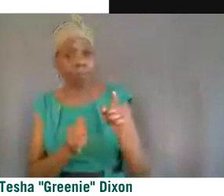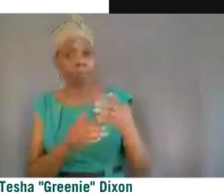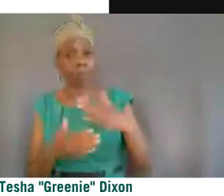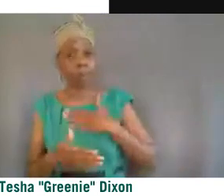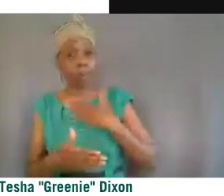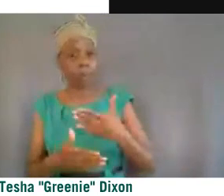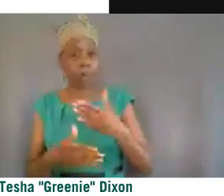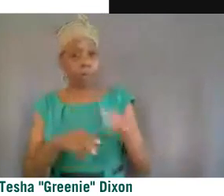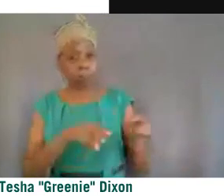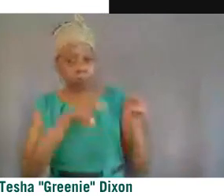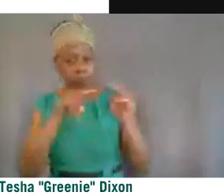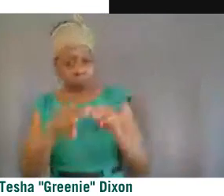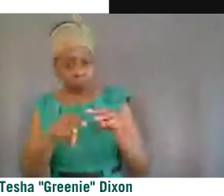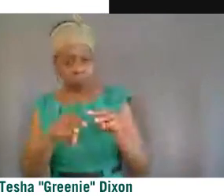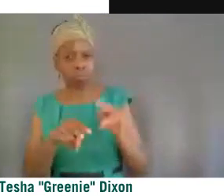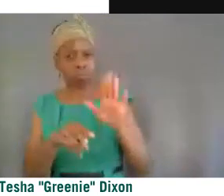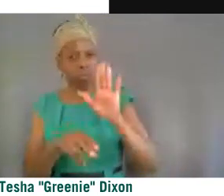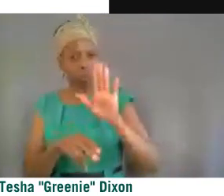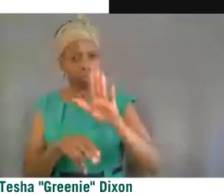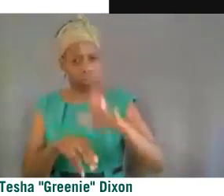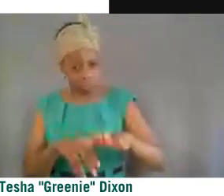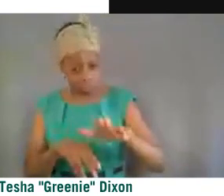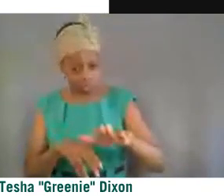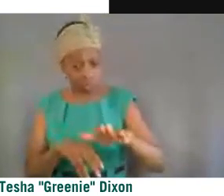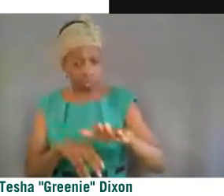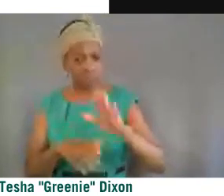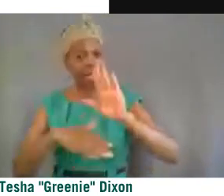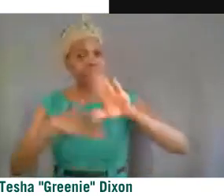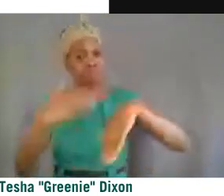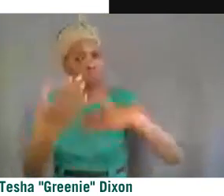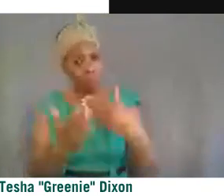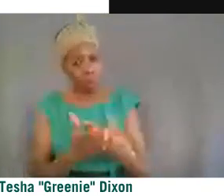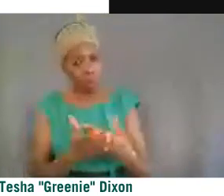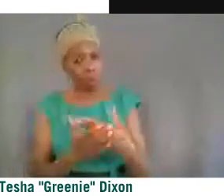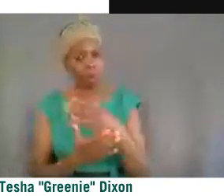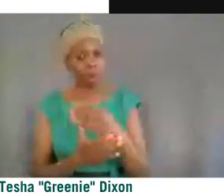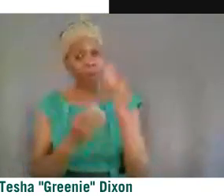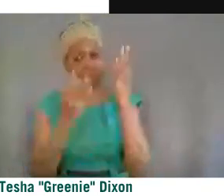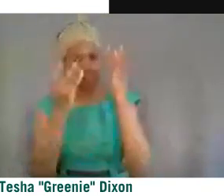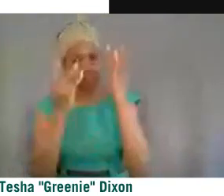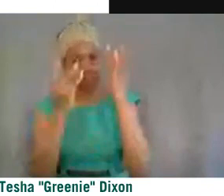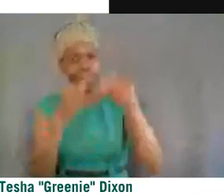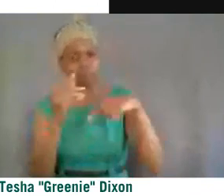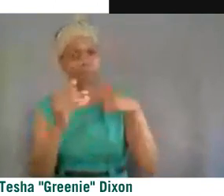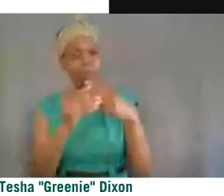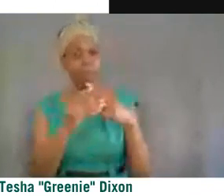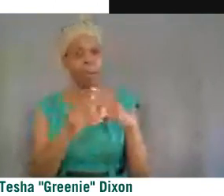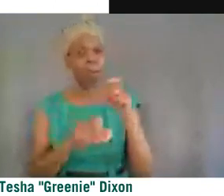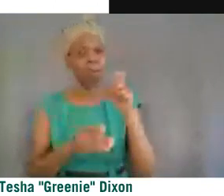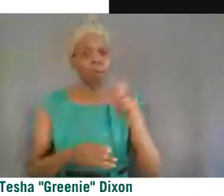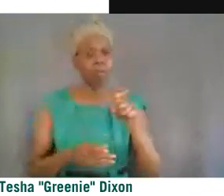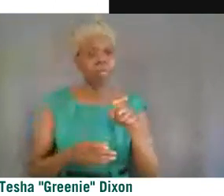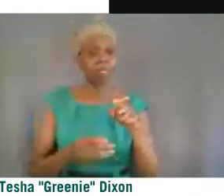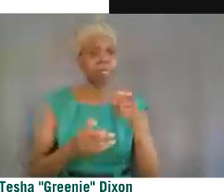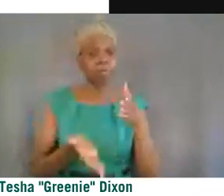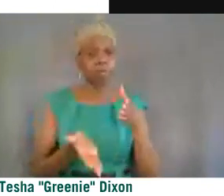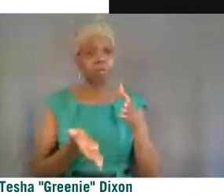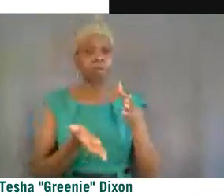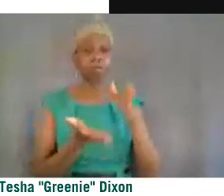looking at the child as a whole and thinking about what needs to be